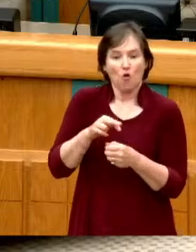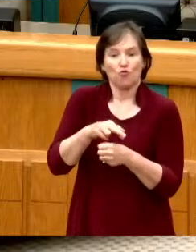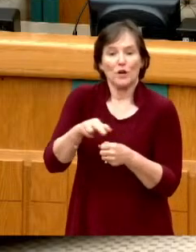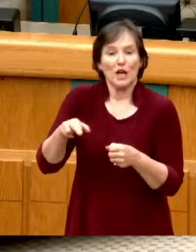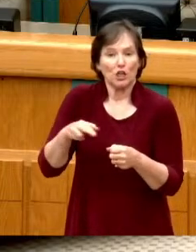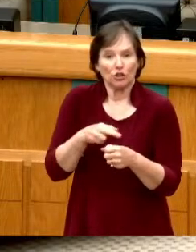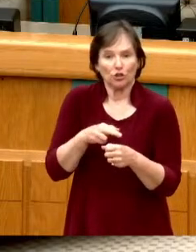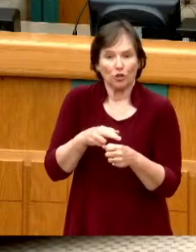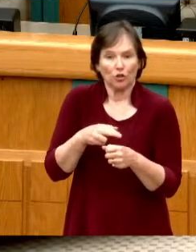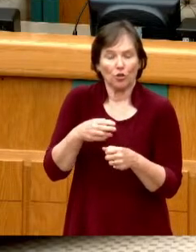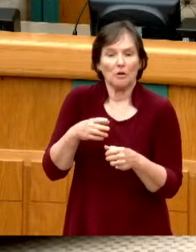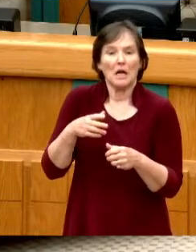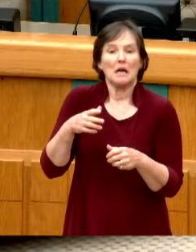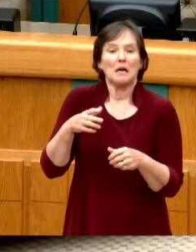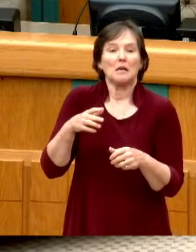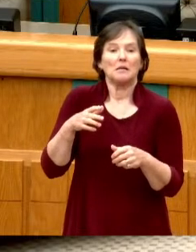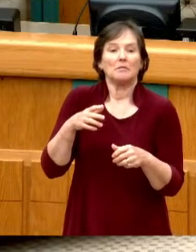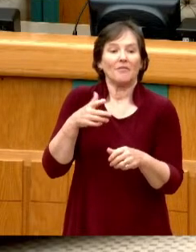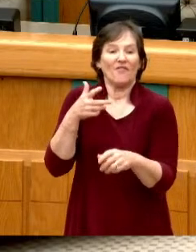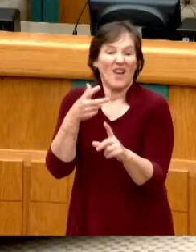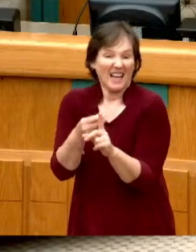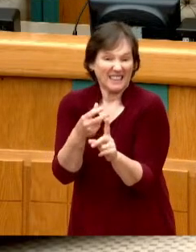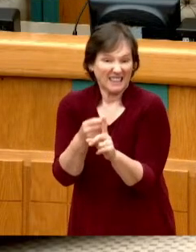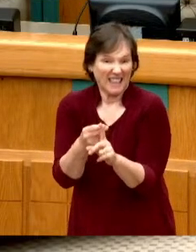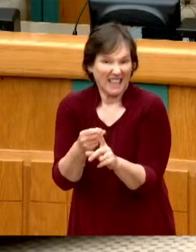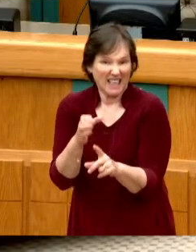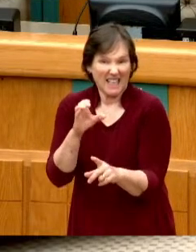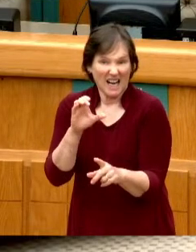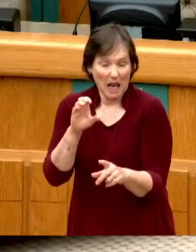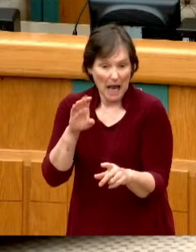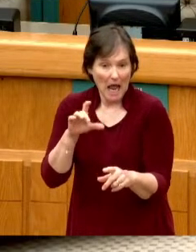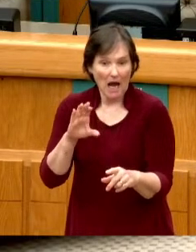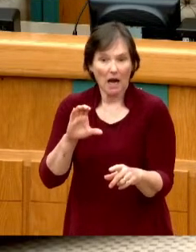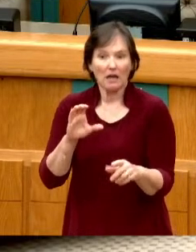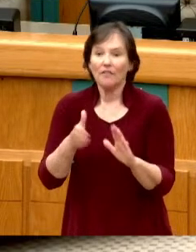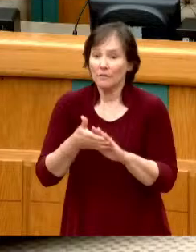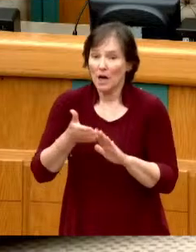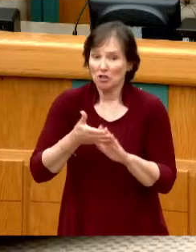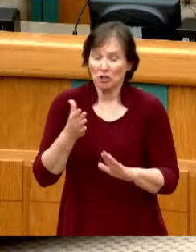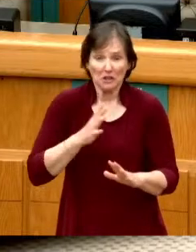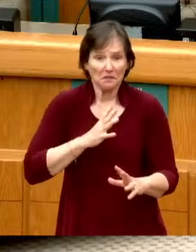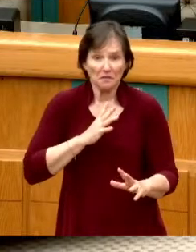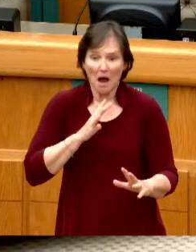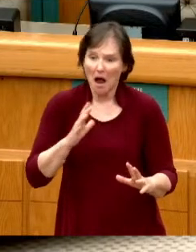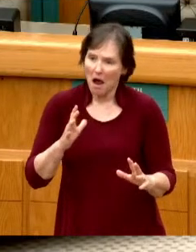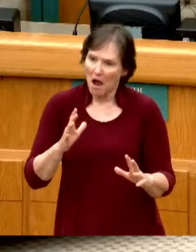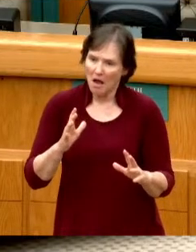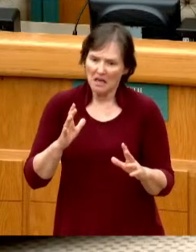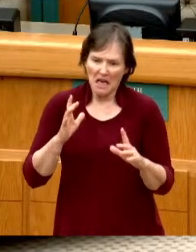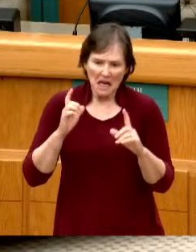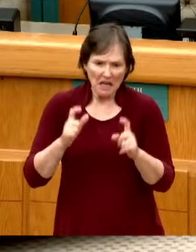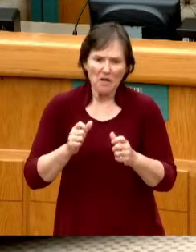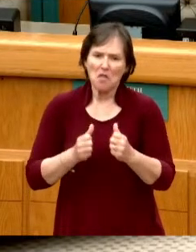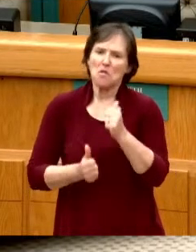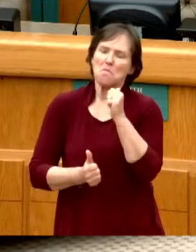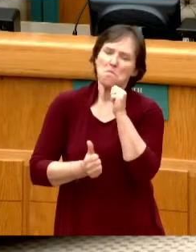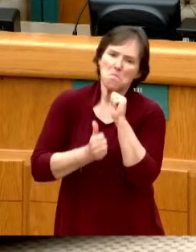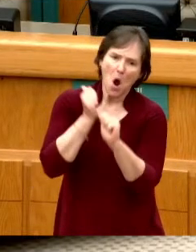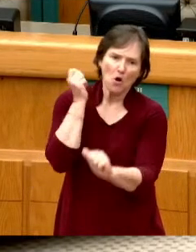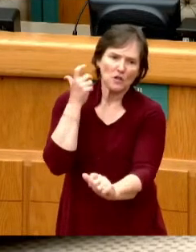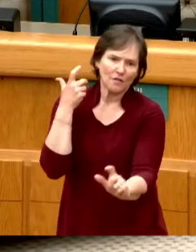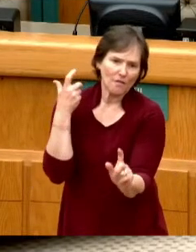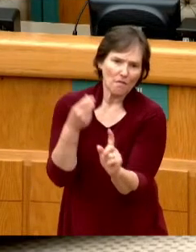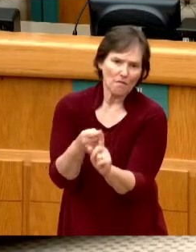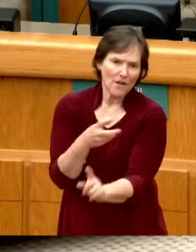is operating exactly how it should. It's delivering the most vaccines in the least amount of